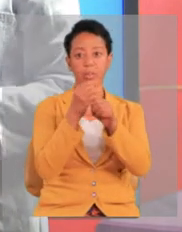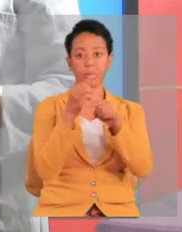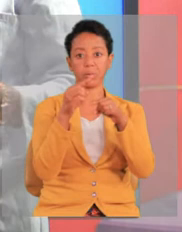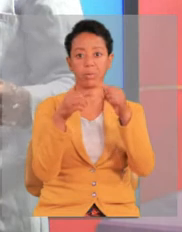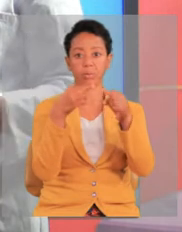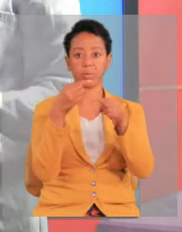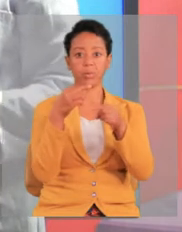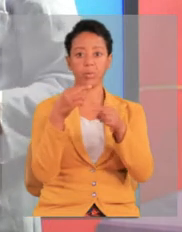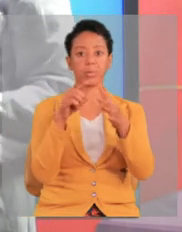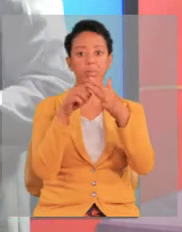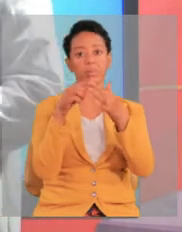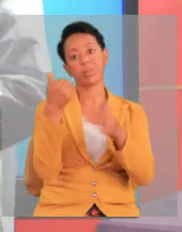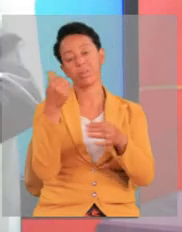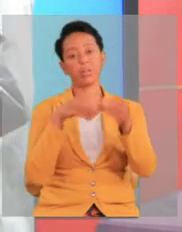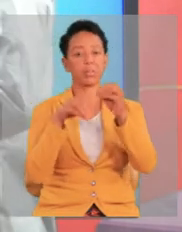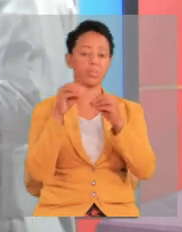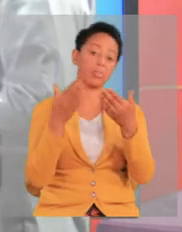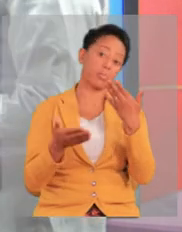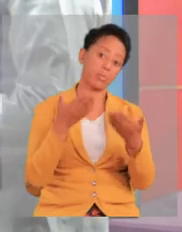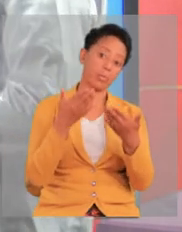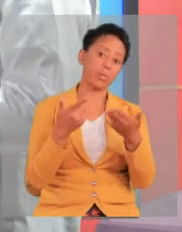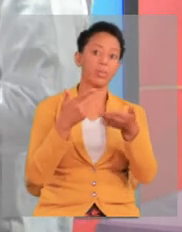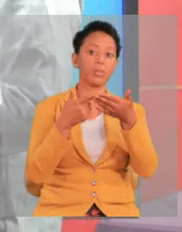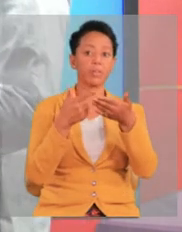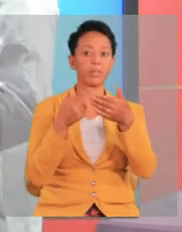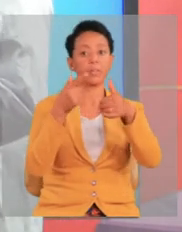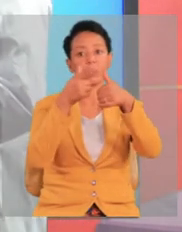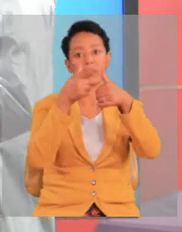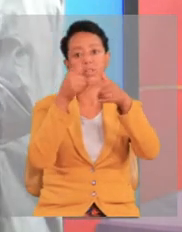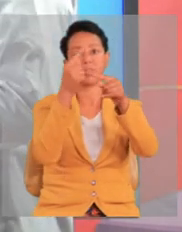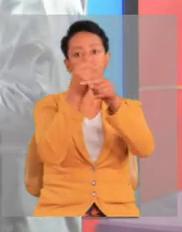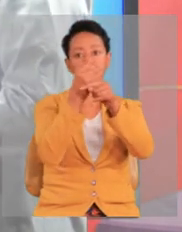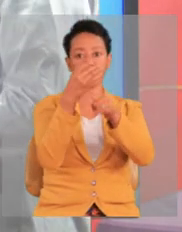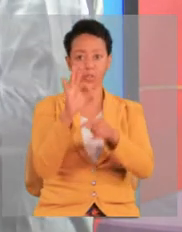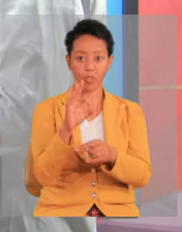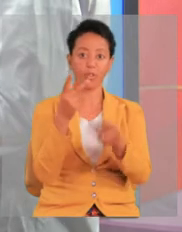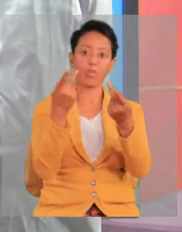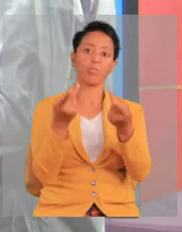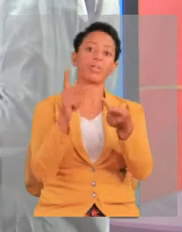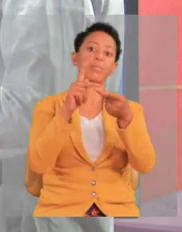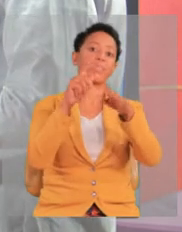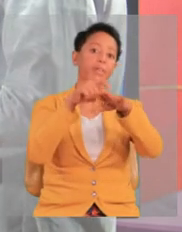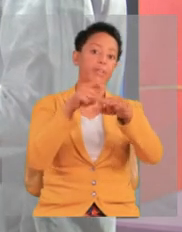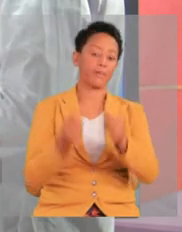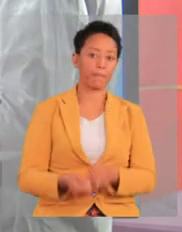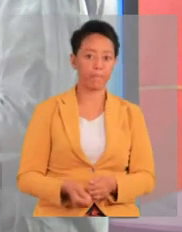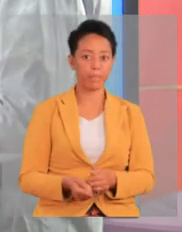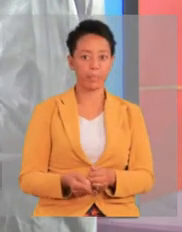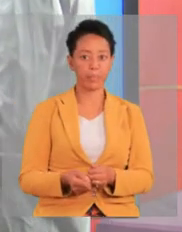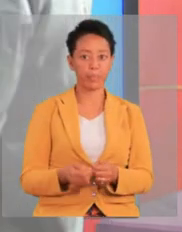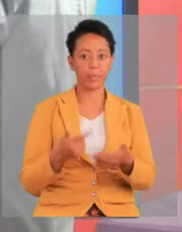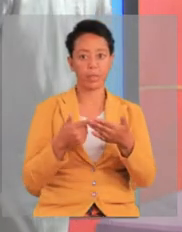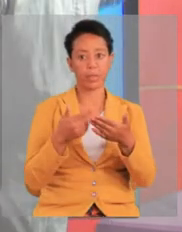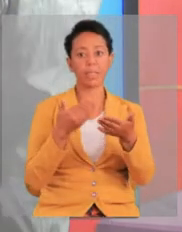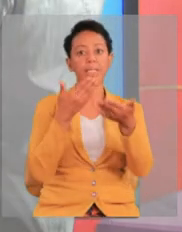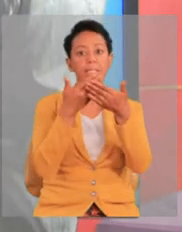start another activity maybe. So this is the first function of present perfect tense. Therefore,